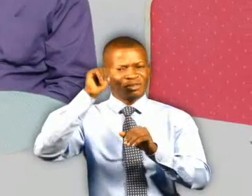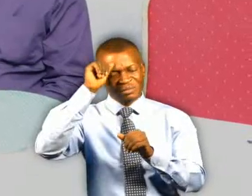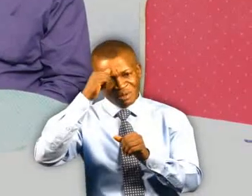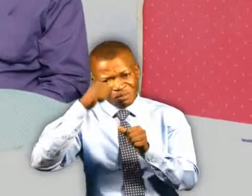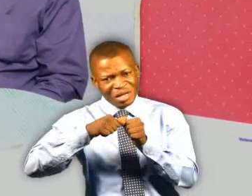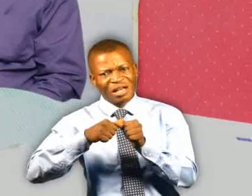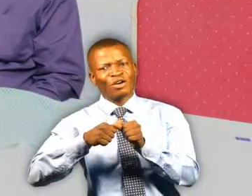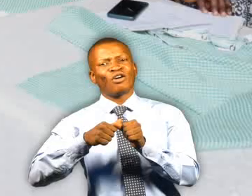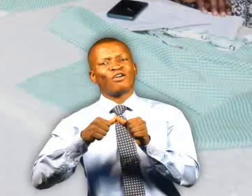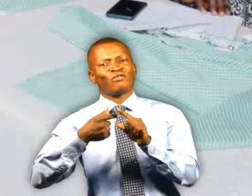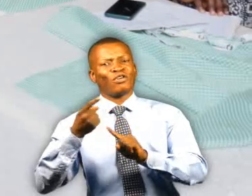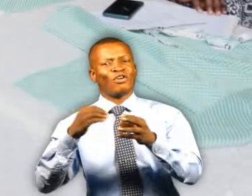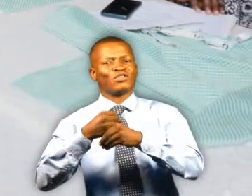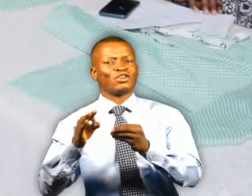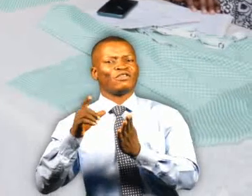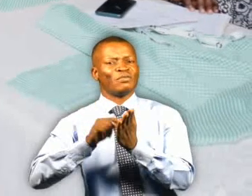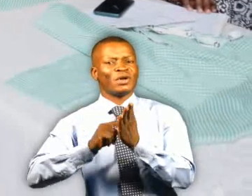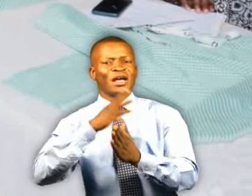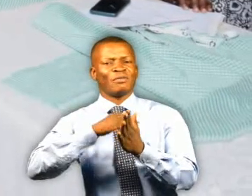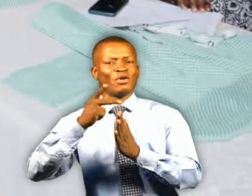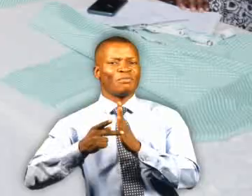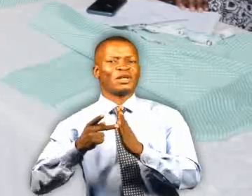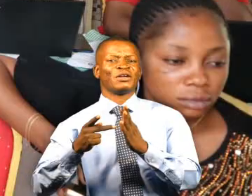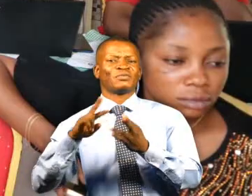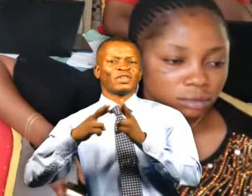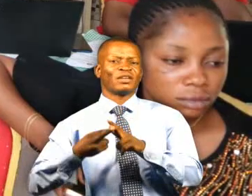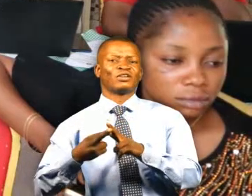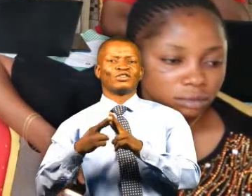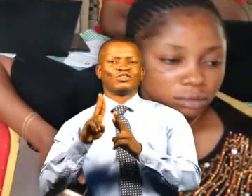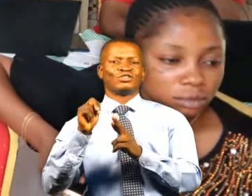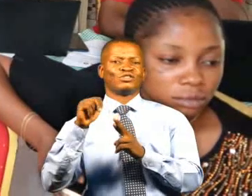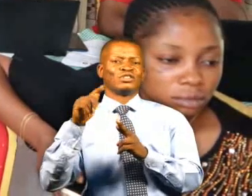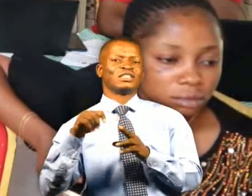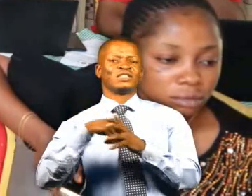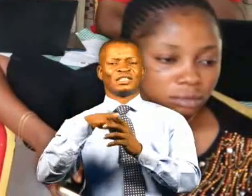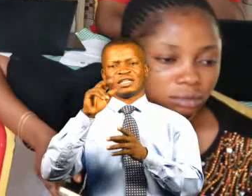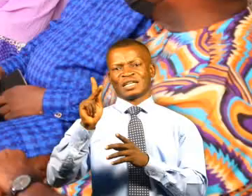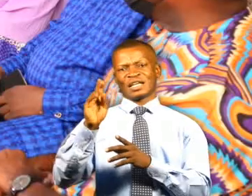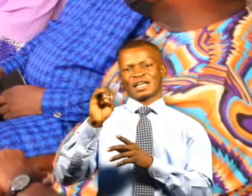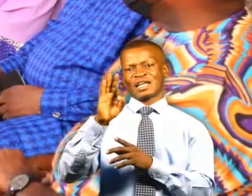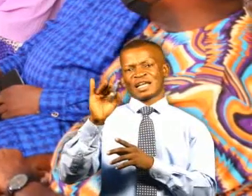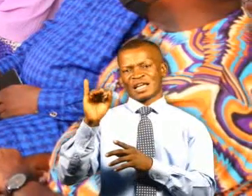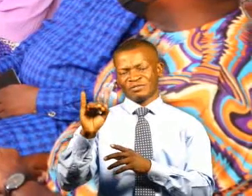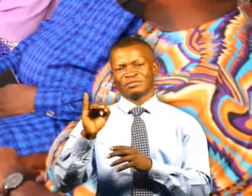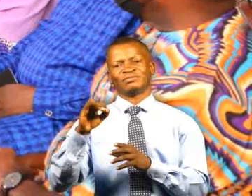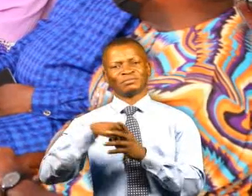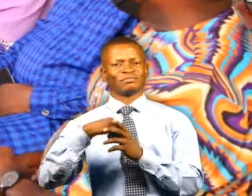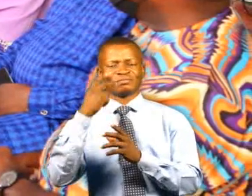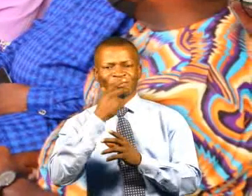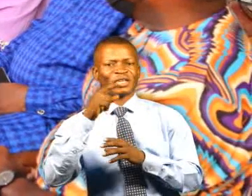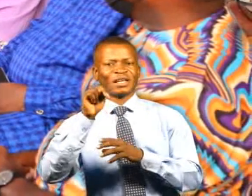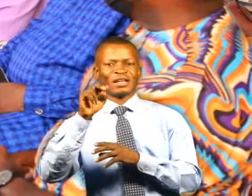in Persons Media Corps, Officers of the Press and Public Relations Unit in Kefi, Nasarawa State. In her